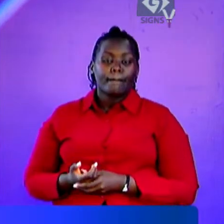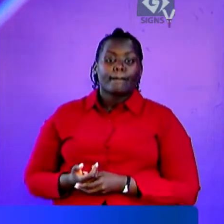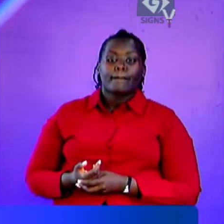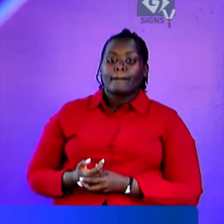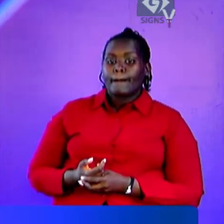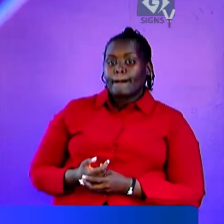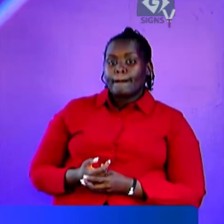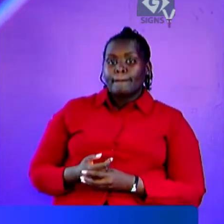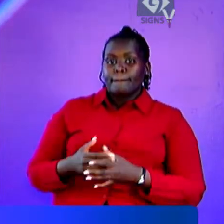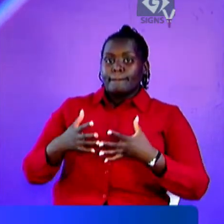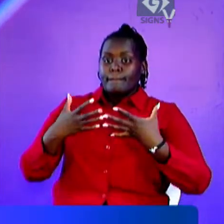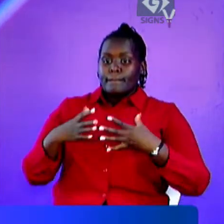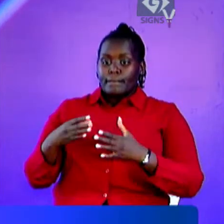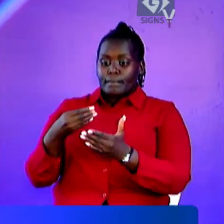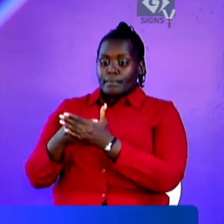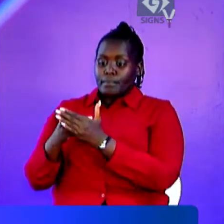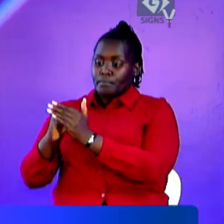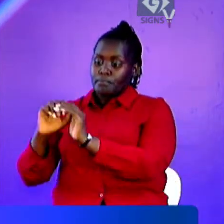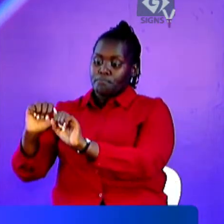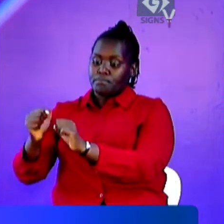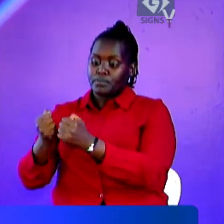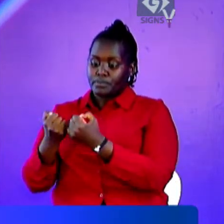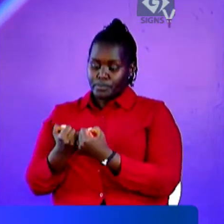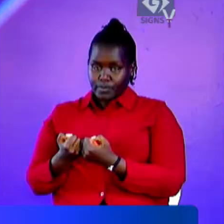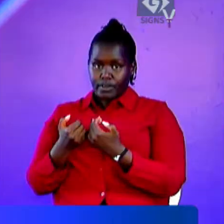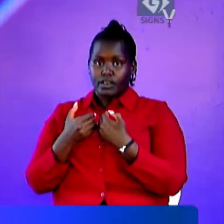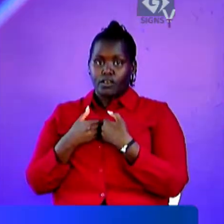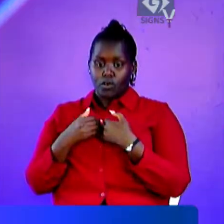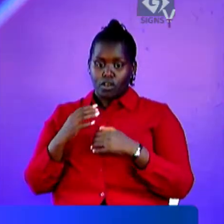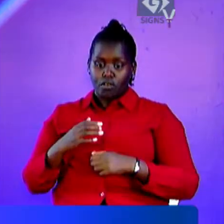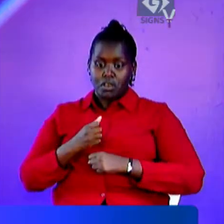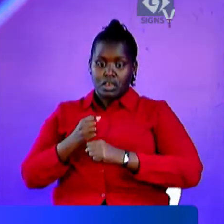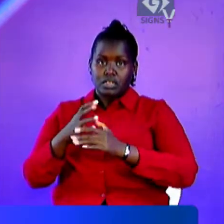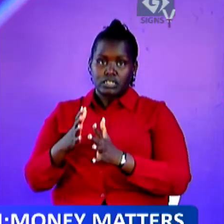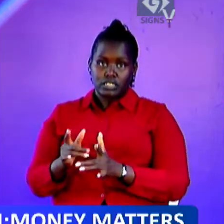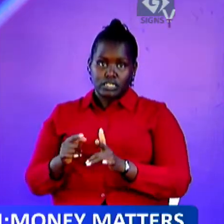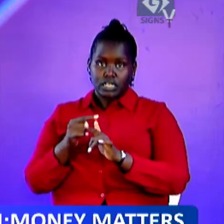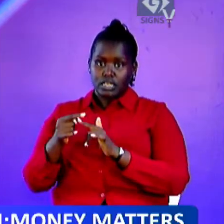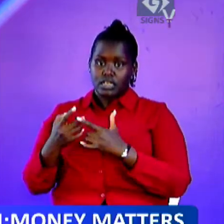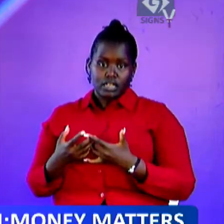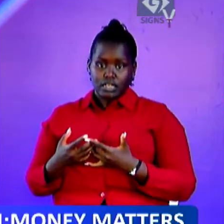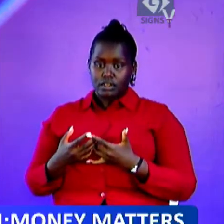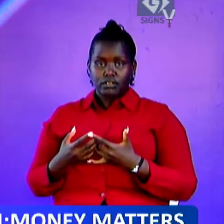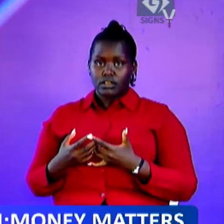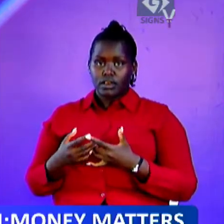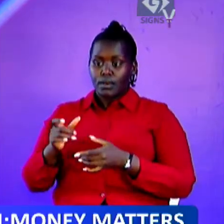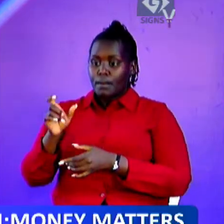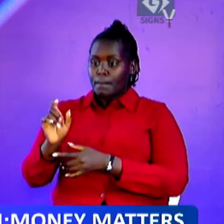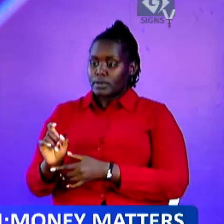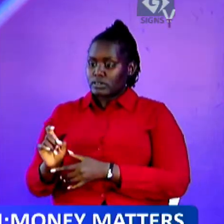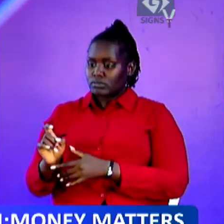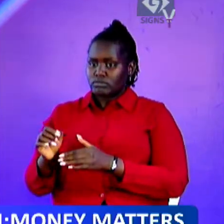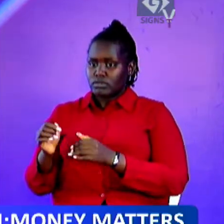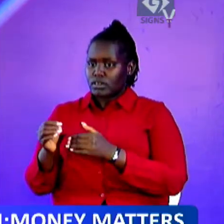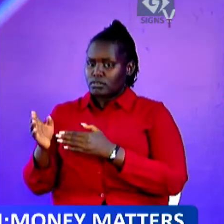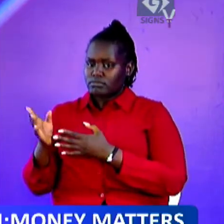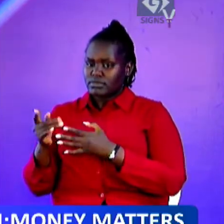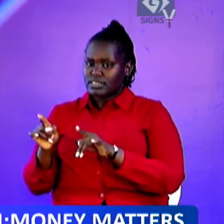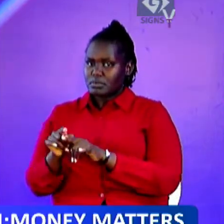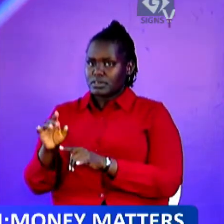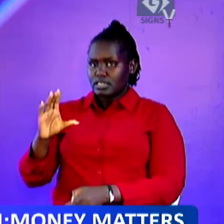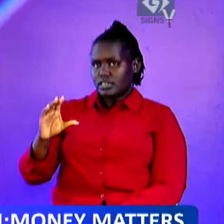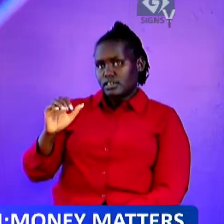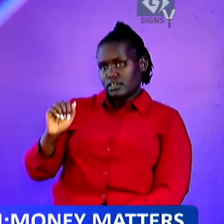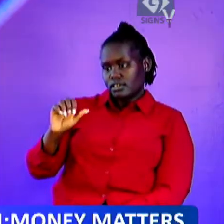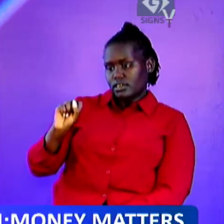the people's money is safe. You have the trustee, then you have the custodian. The custodian simply acts as a cashier. They're the ones who collect